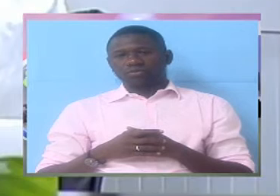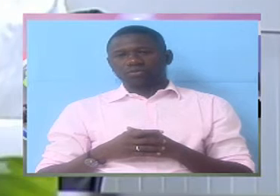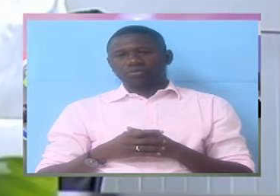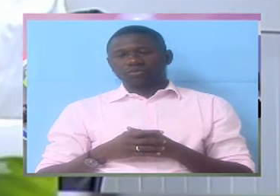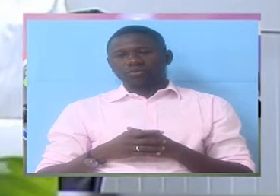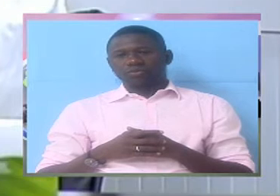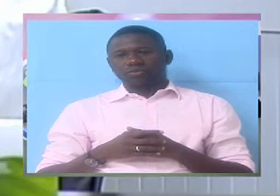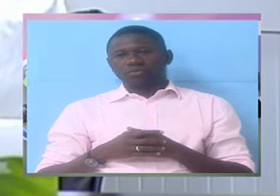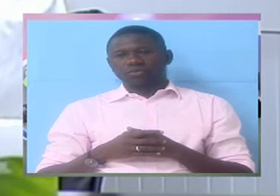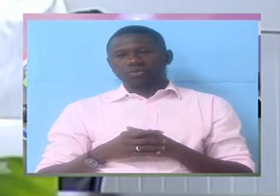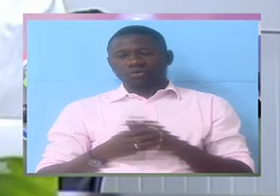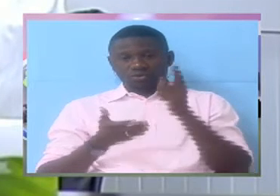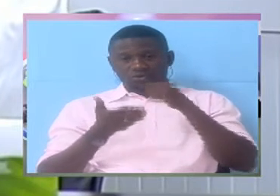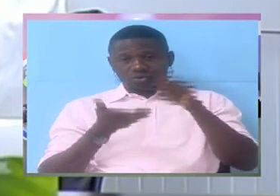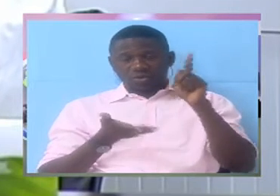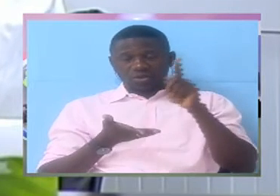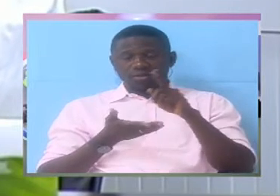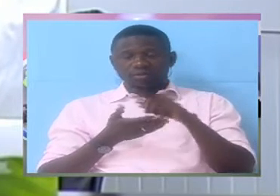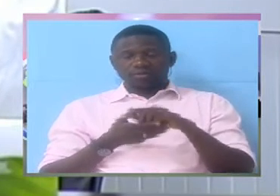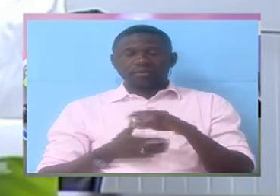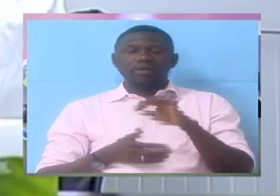Correct?